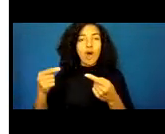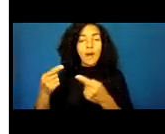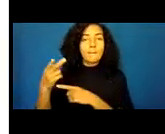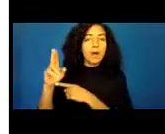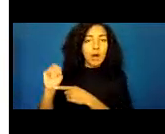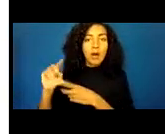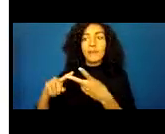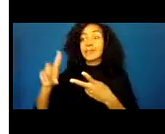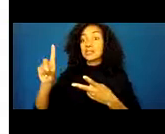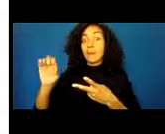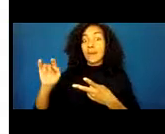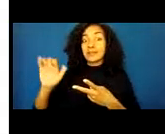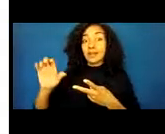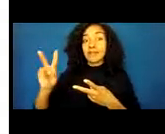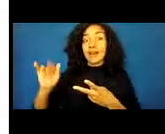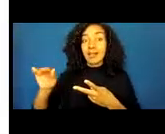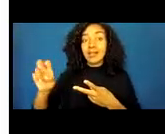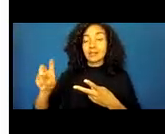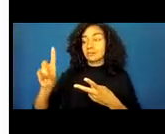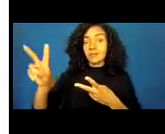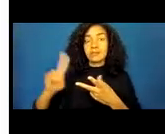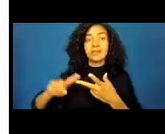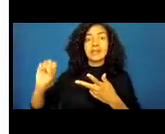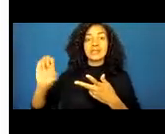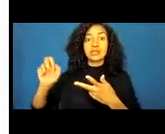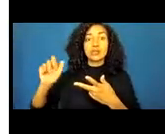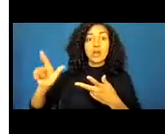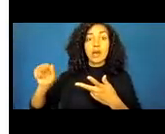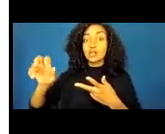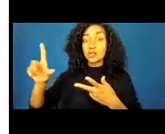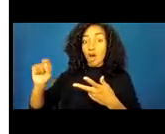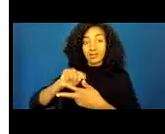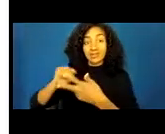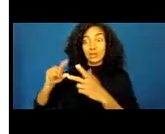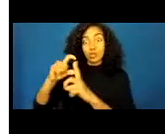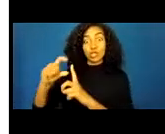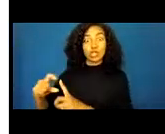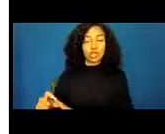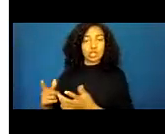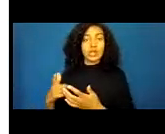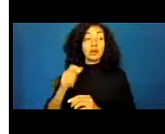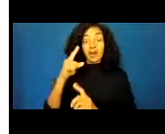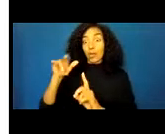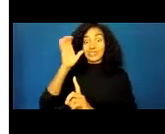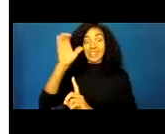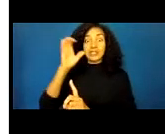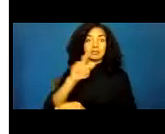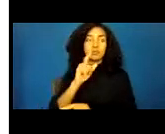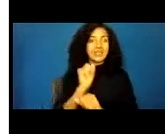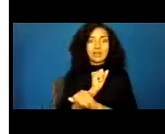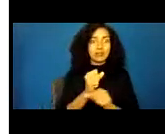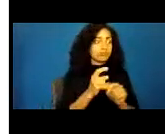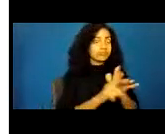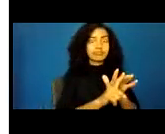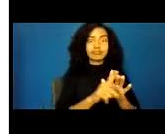cultures prior to contact. And if they did, our elders dealt with it And it never happened more than once, typically